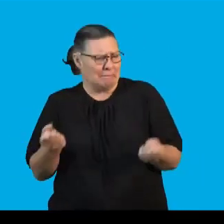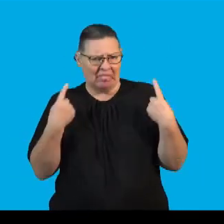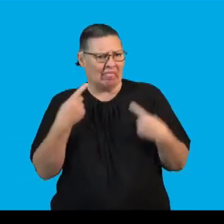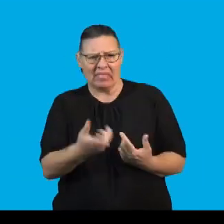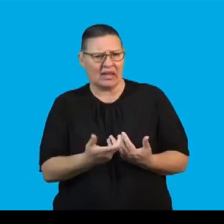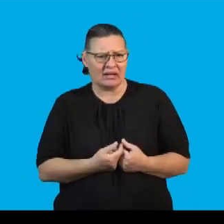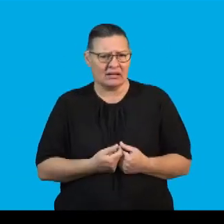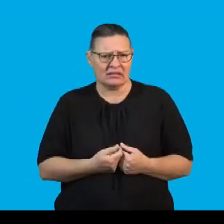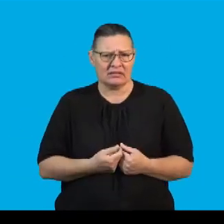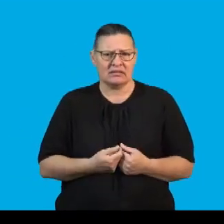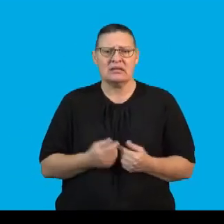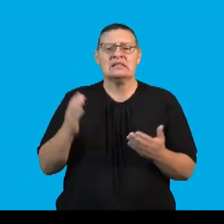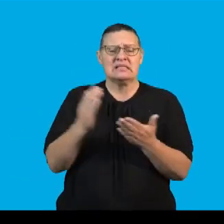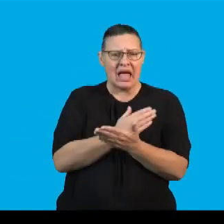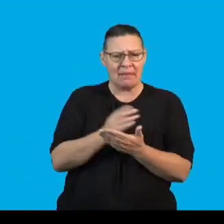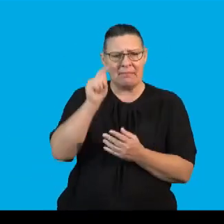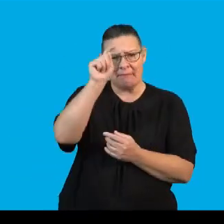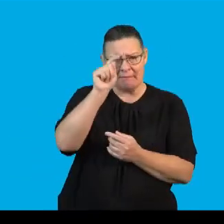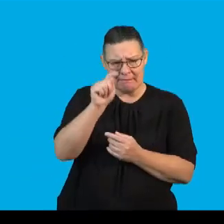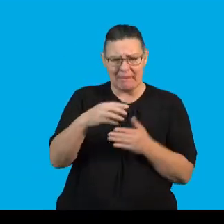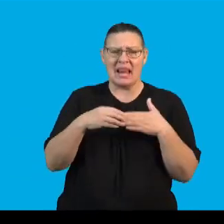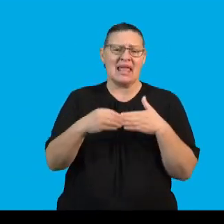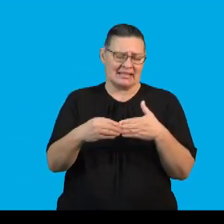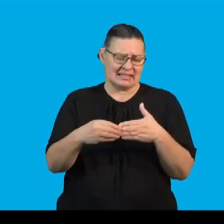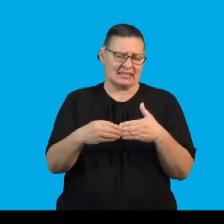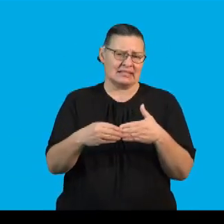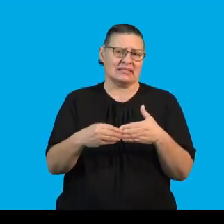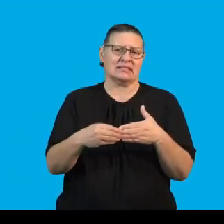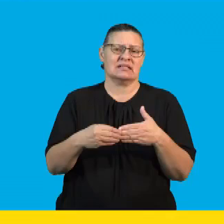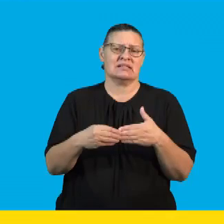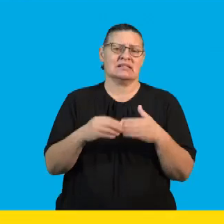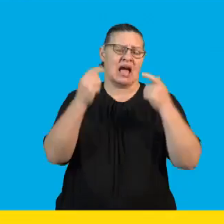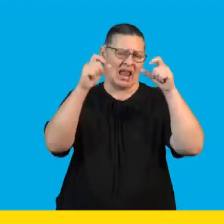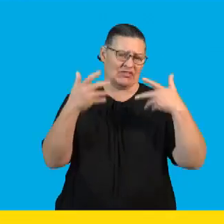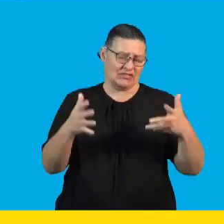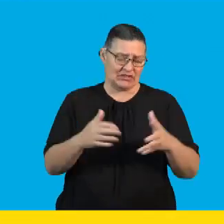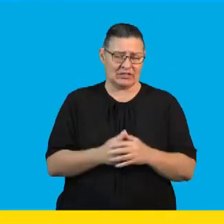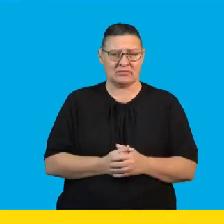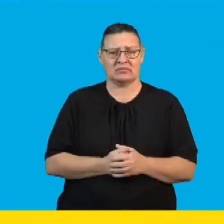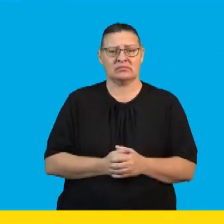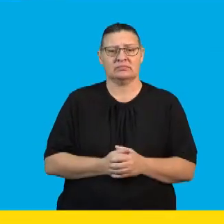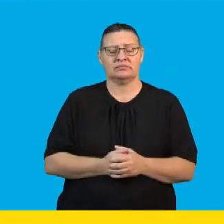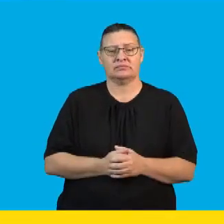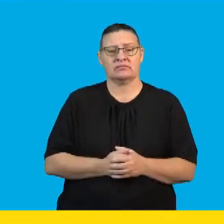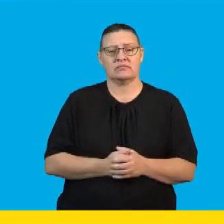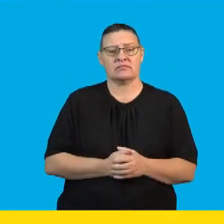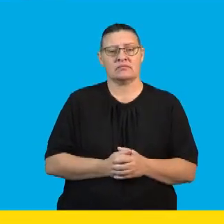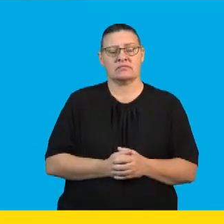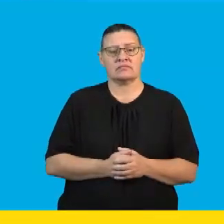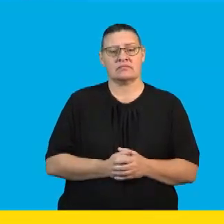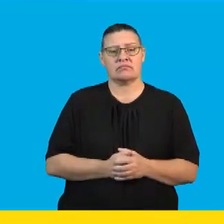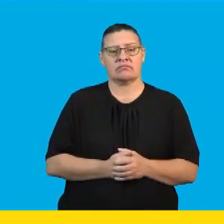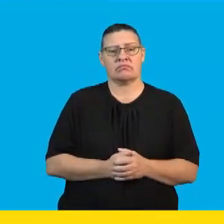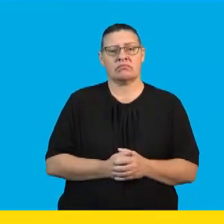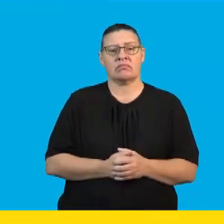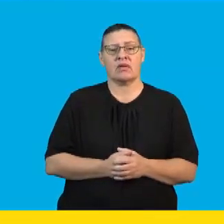outlined here, they are important, but I have underlined some of the leading ones. Here are the exam